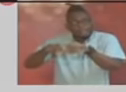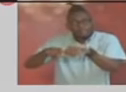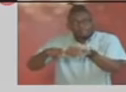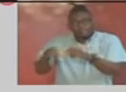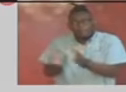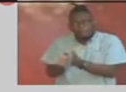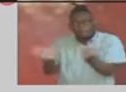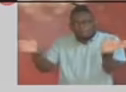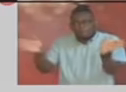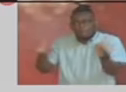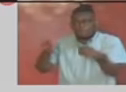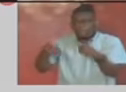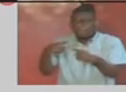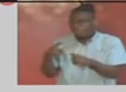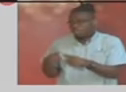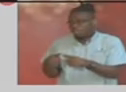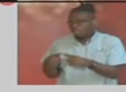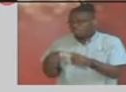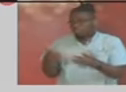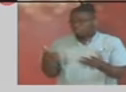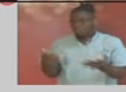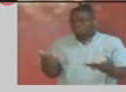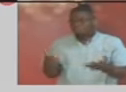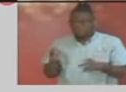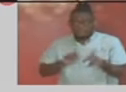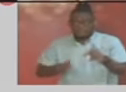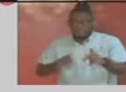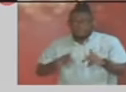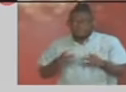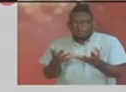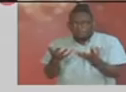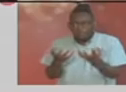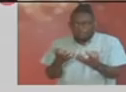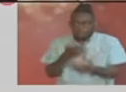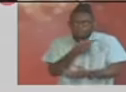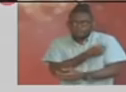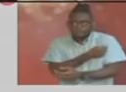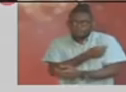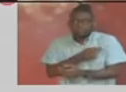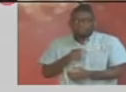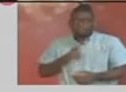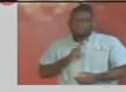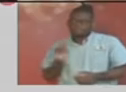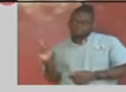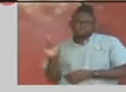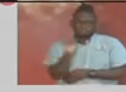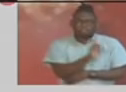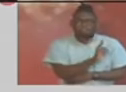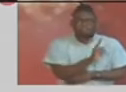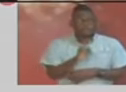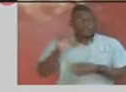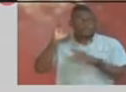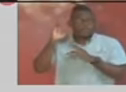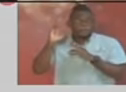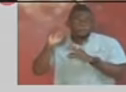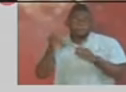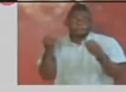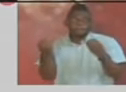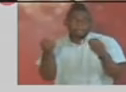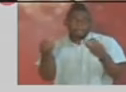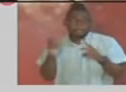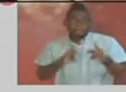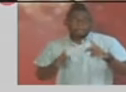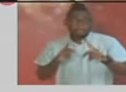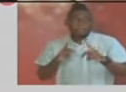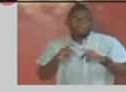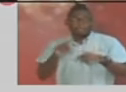have the vaccines, how quickly persons are willing to accept the vaccine. And we are hoping that a large number of people will come to us very quickly when we